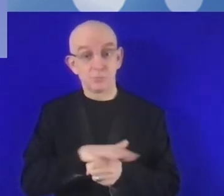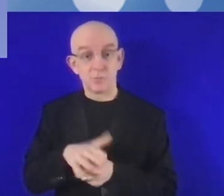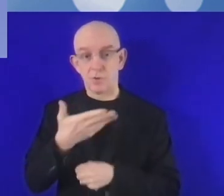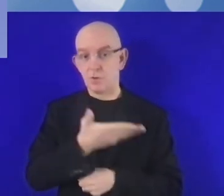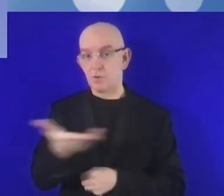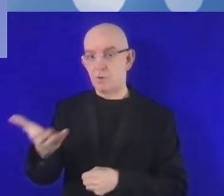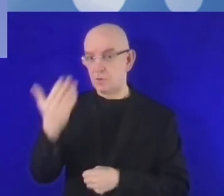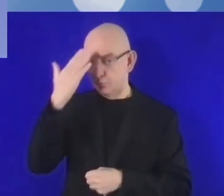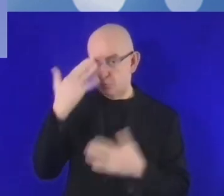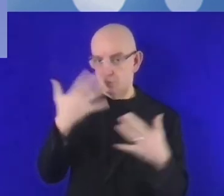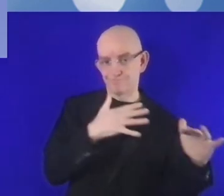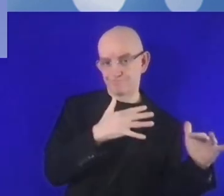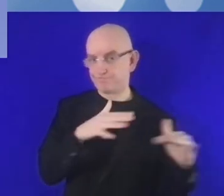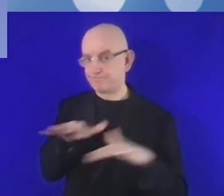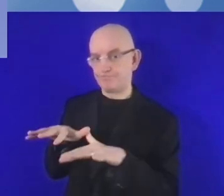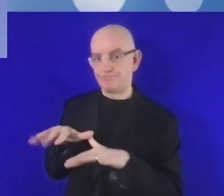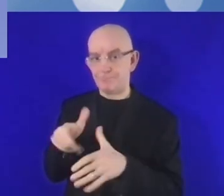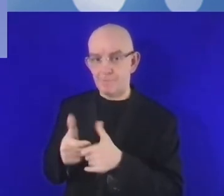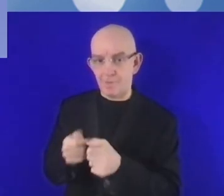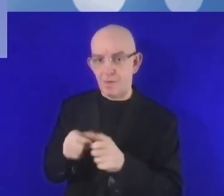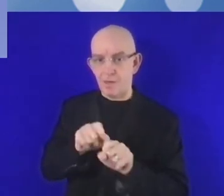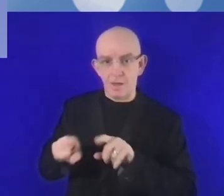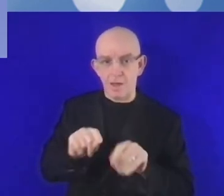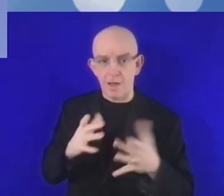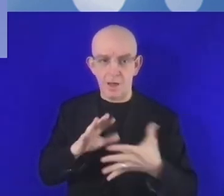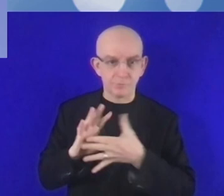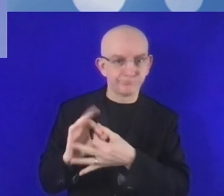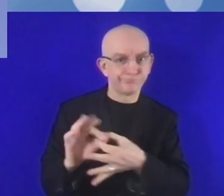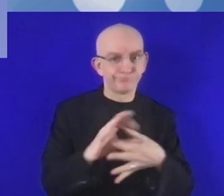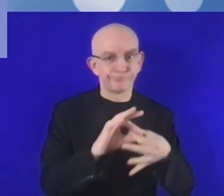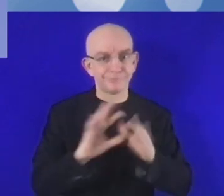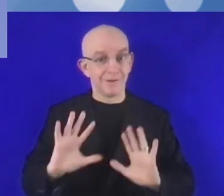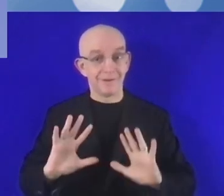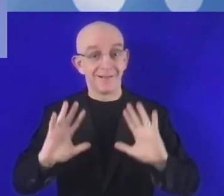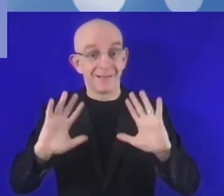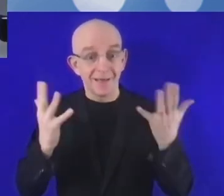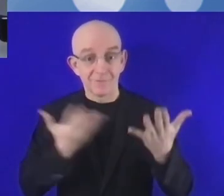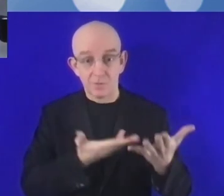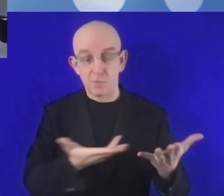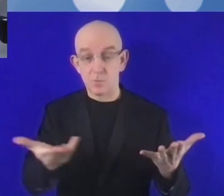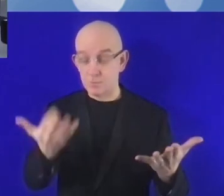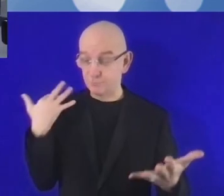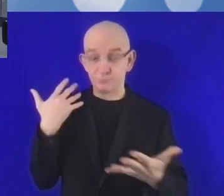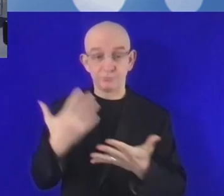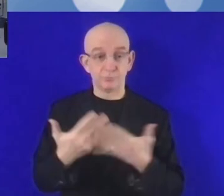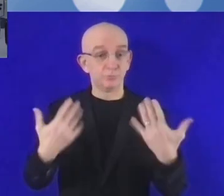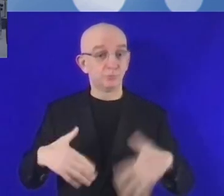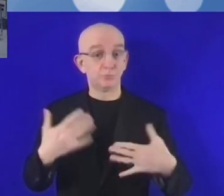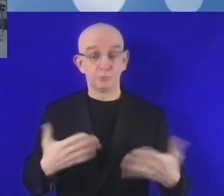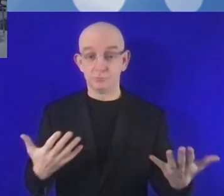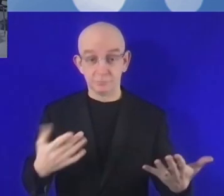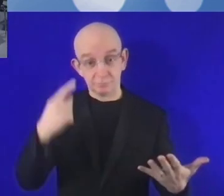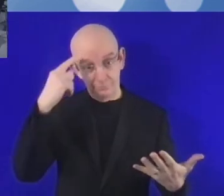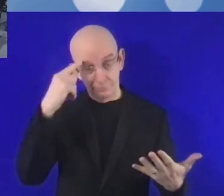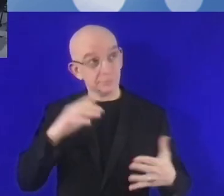extent that we could have never foreseen just a few months ago. This has only confirmed how precious and valuable a